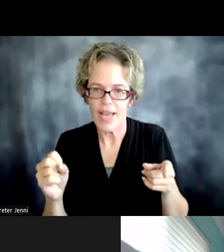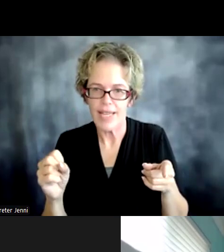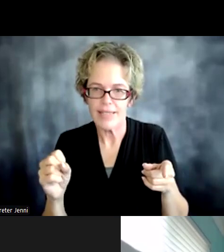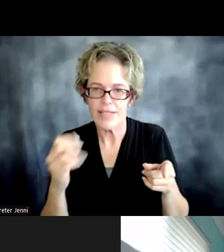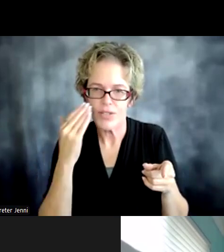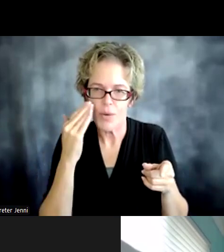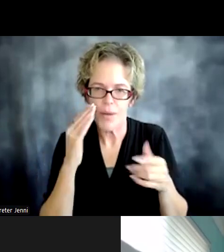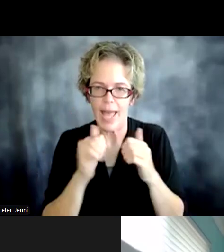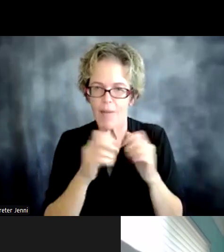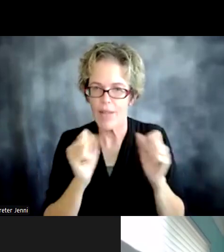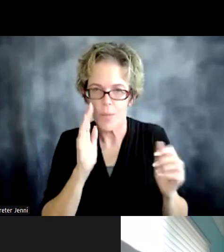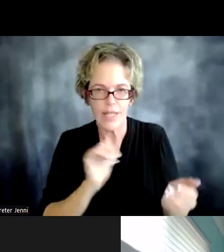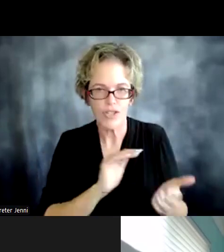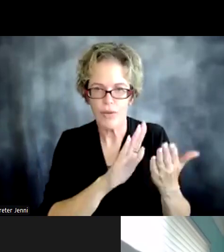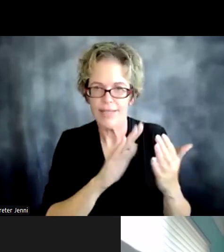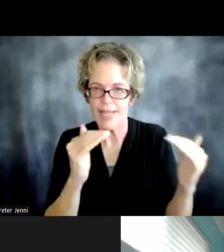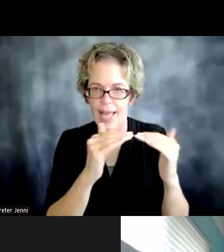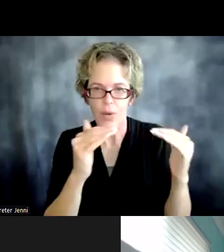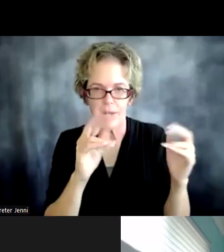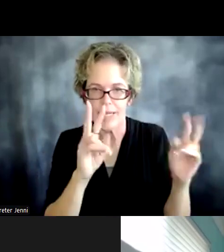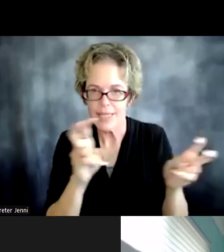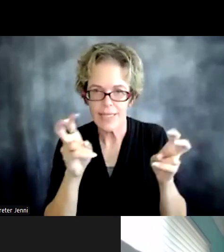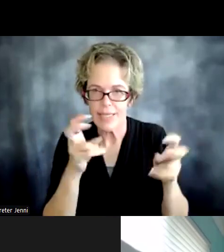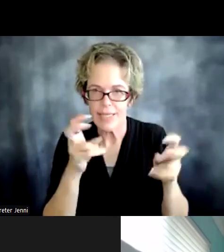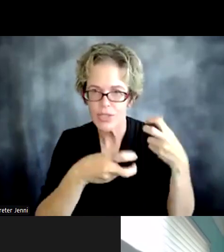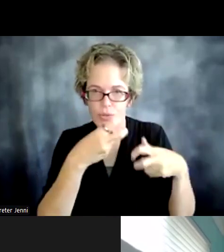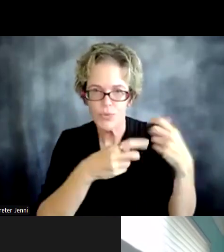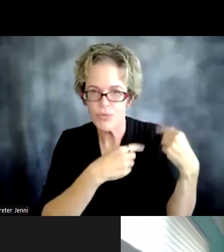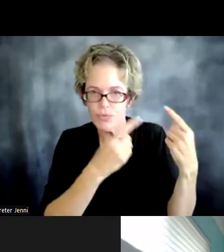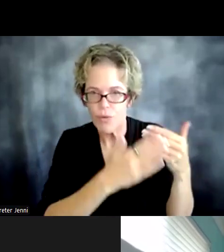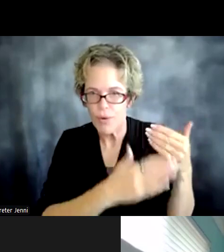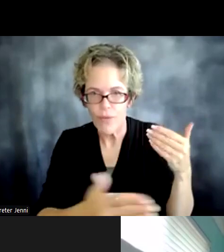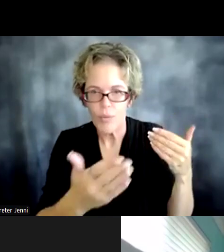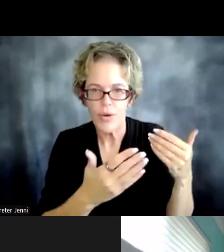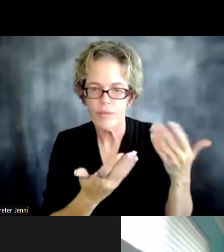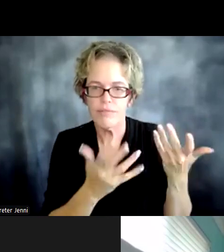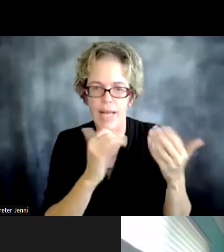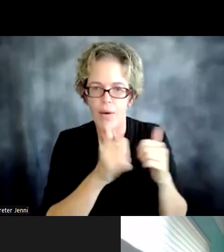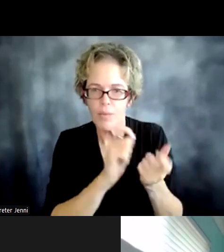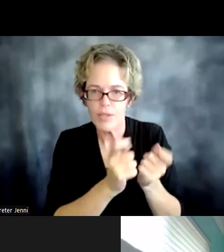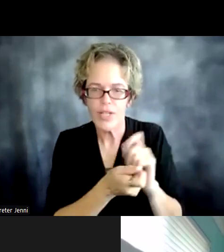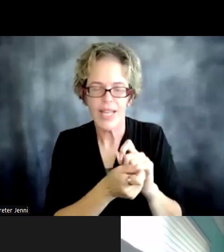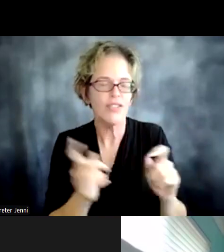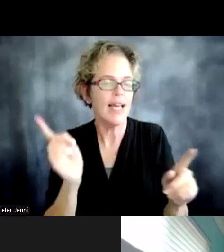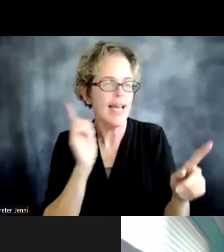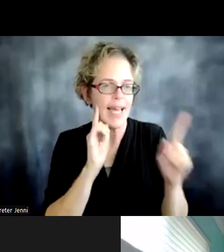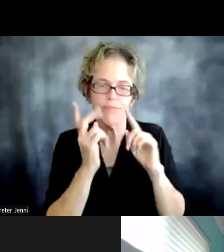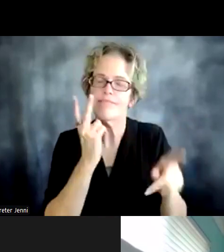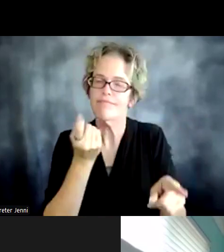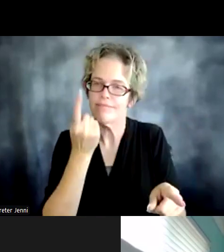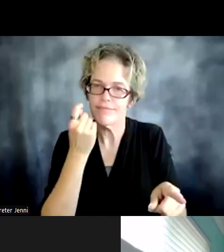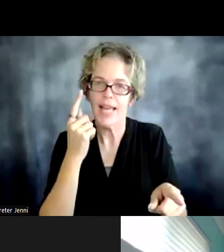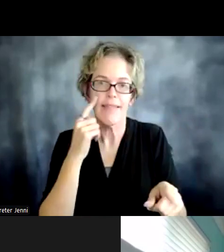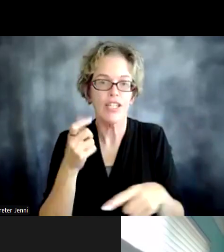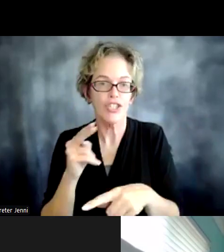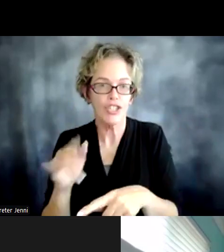the equity issues going forward and outreach funding with enrollment strategies. I hear that, see that. I think Jenny and